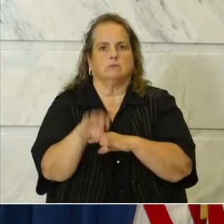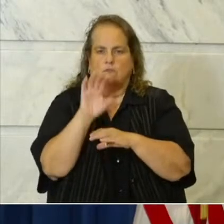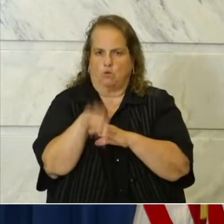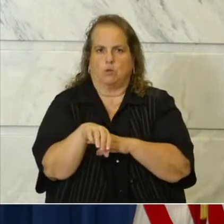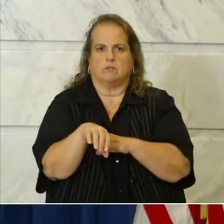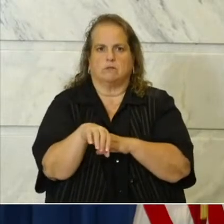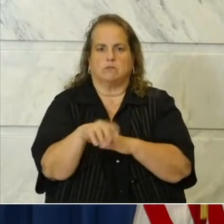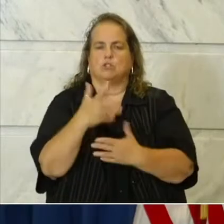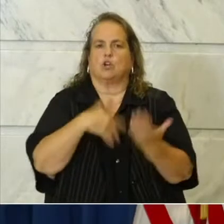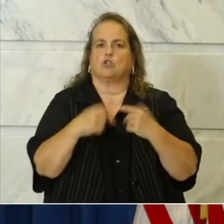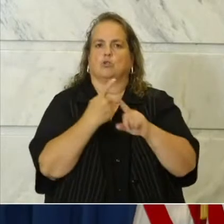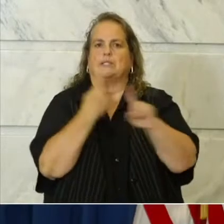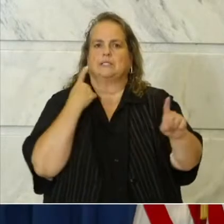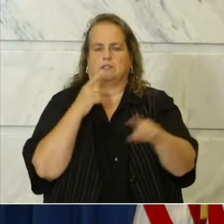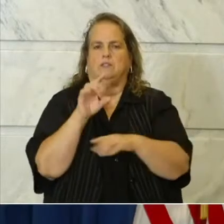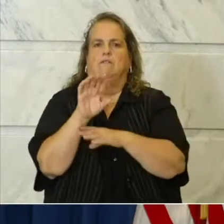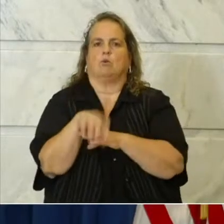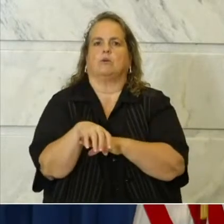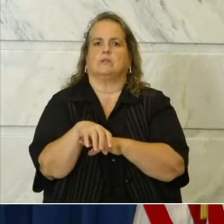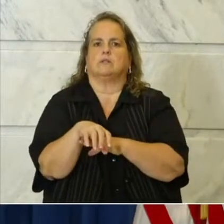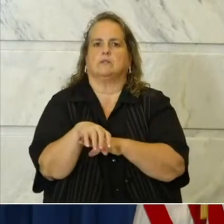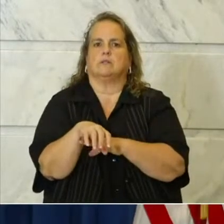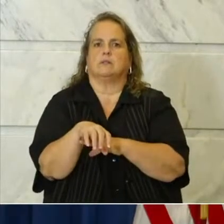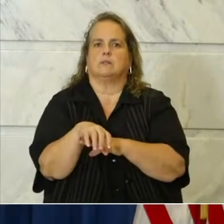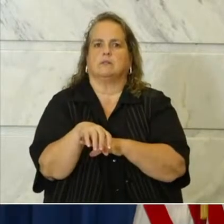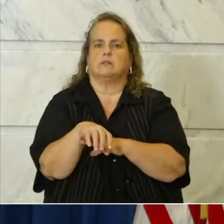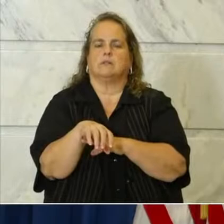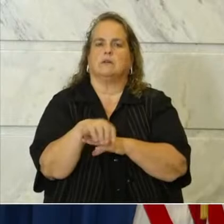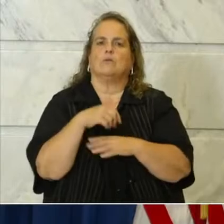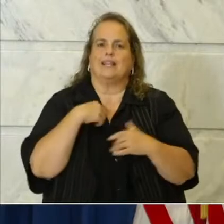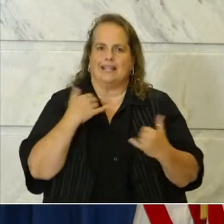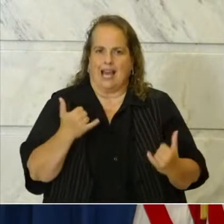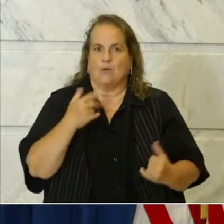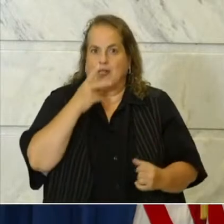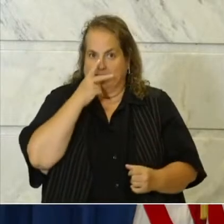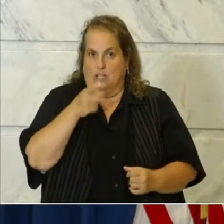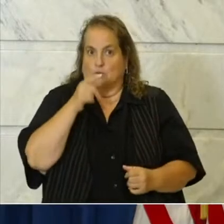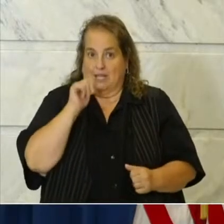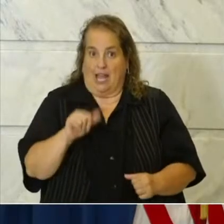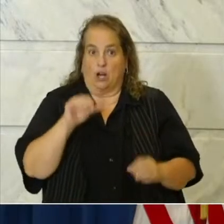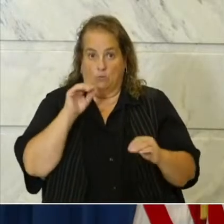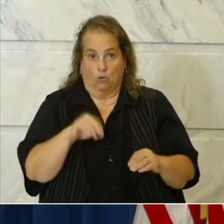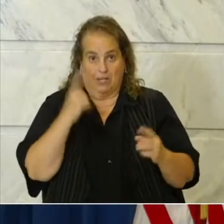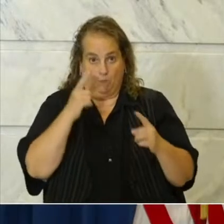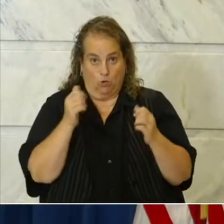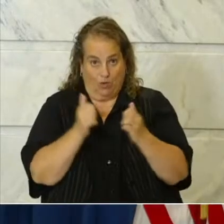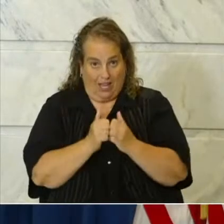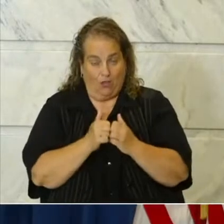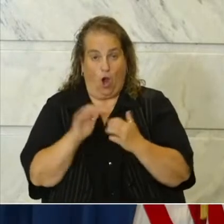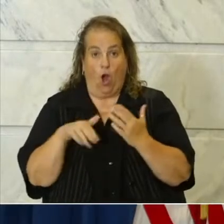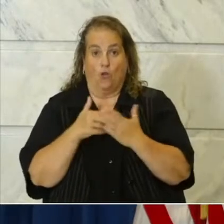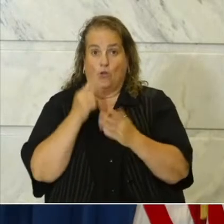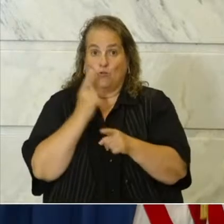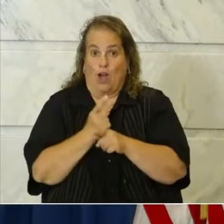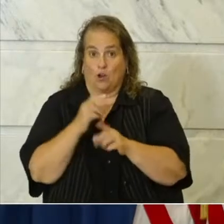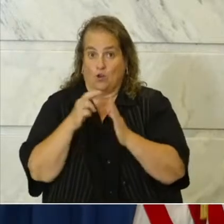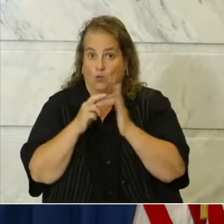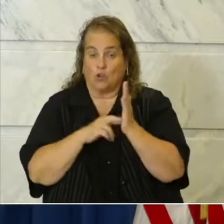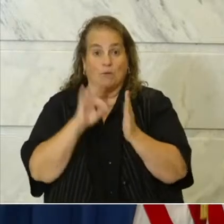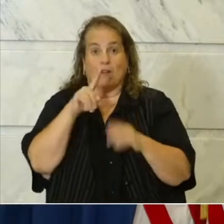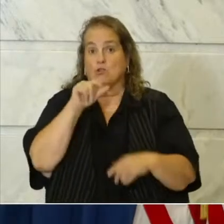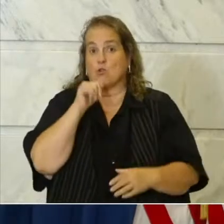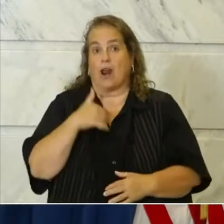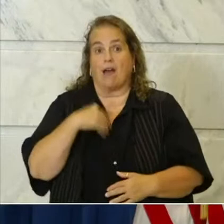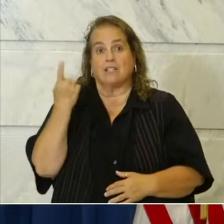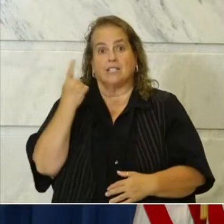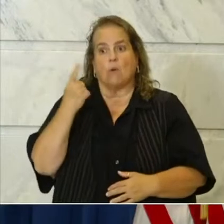Social distancing really enforced. I've now seen that you can put something together and you can put all the right rules down, but if you don't have somebody out